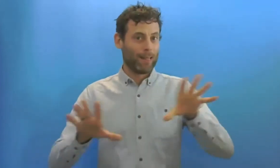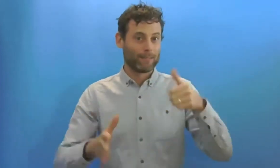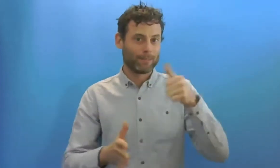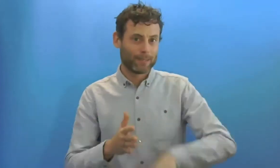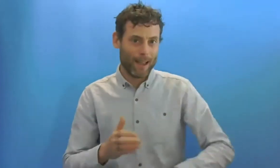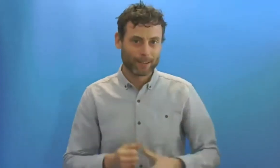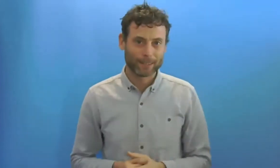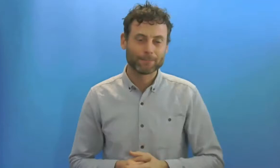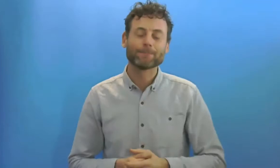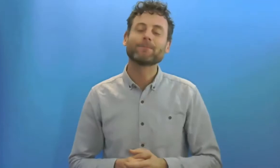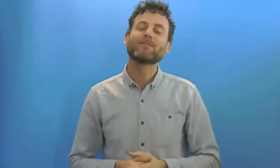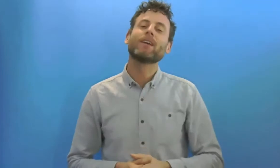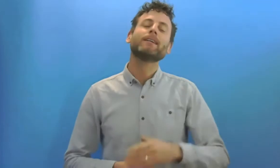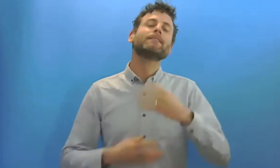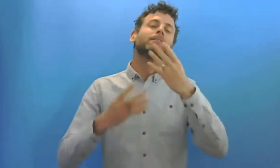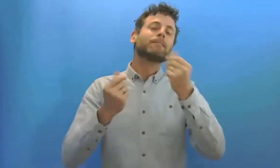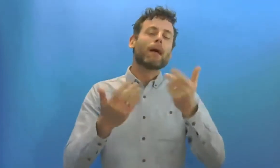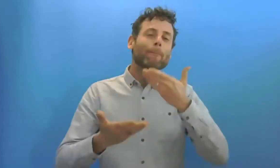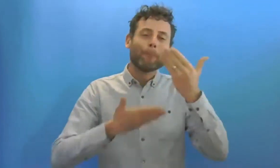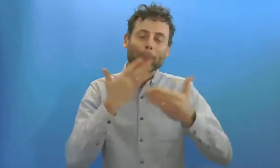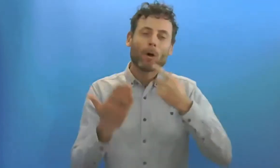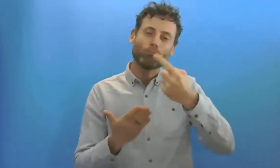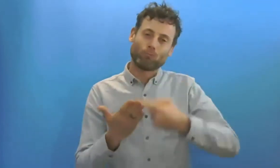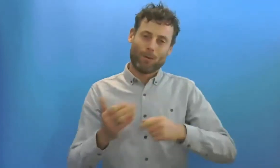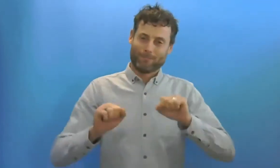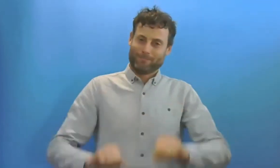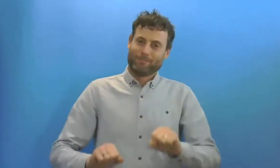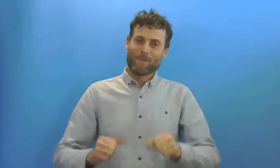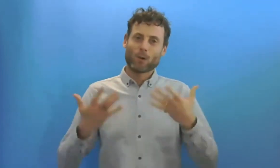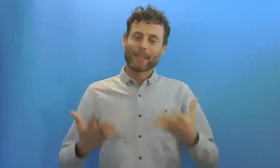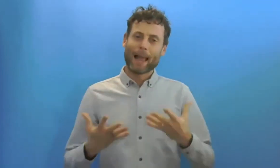Firstly, a bit of housekeeping from us to make things run smoothly.